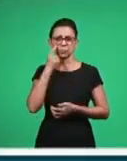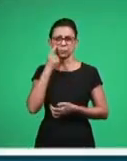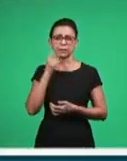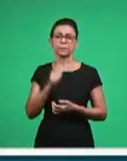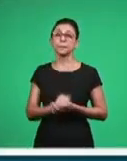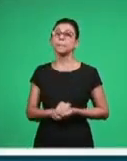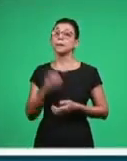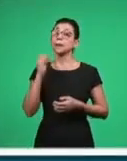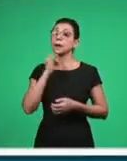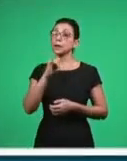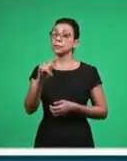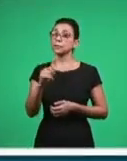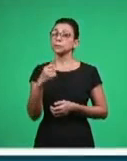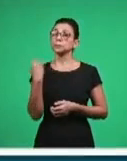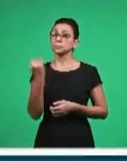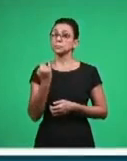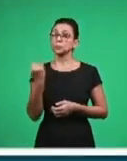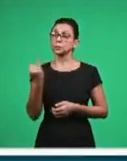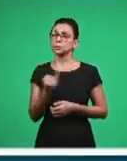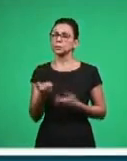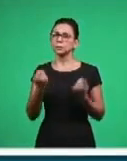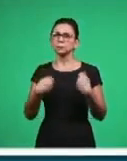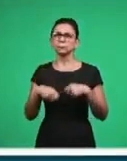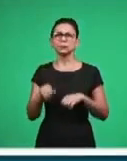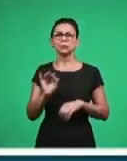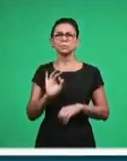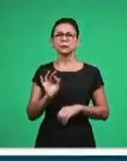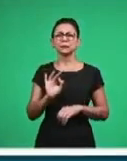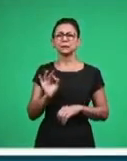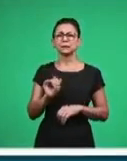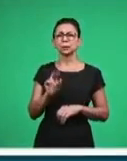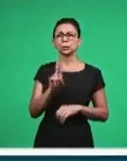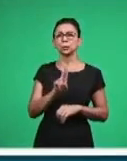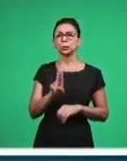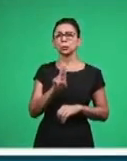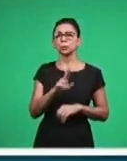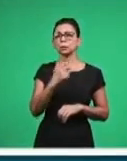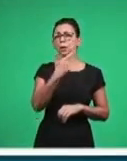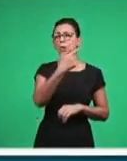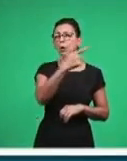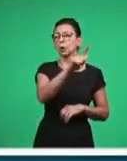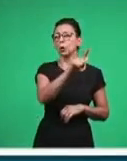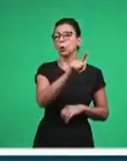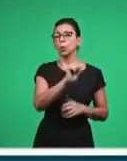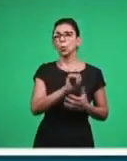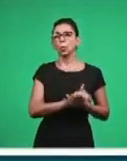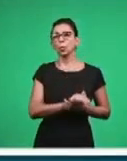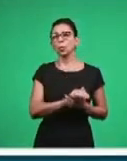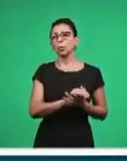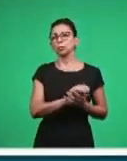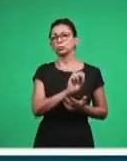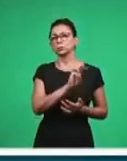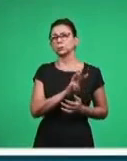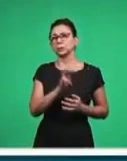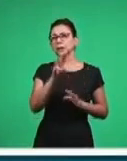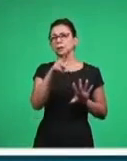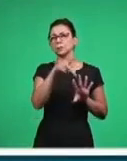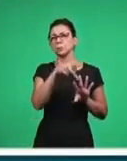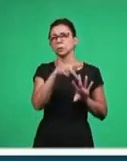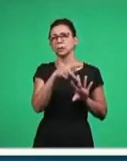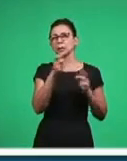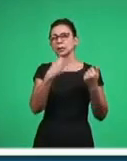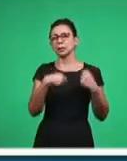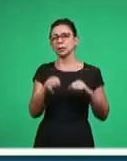We'd also like to advise that our church, Maranatha Christian Church, is publicating official